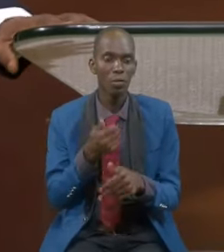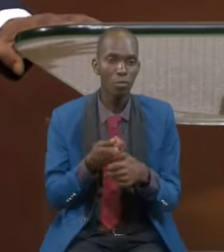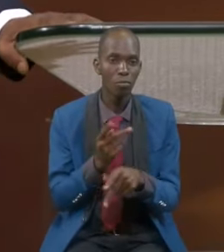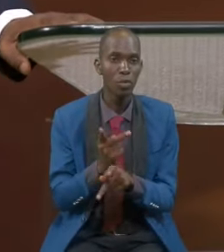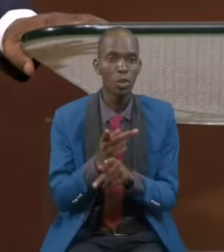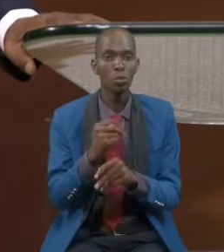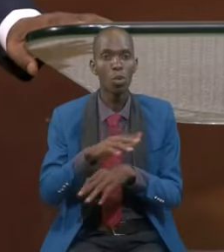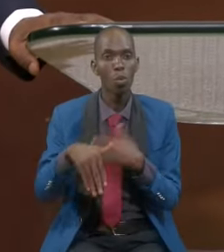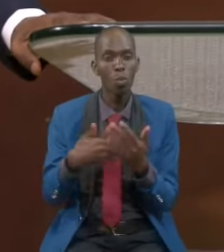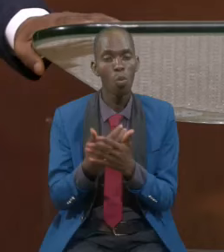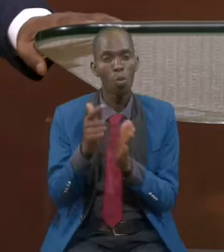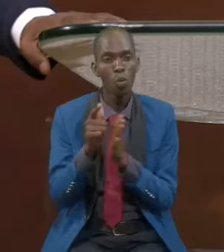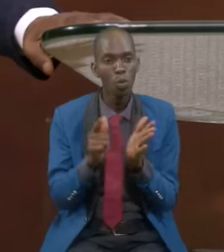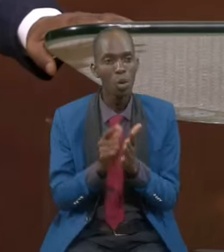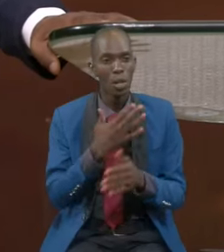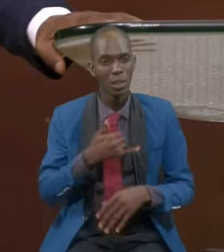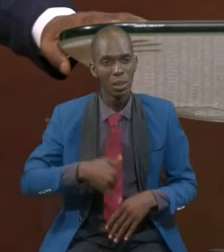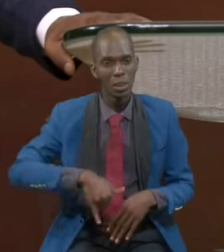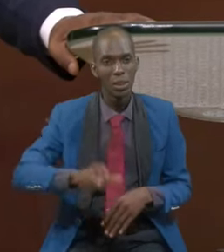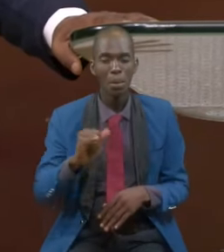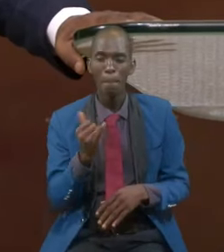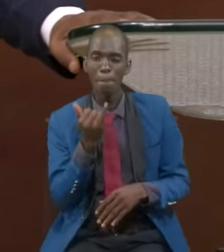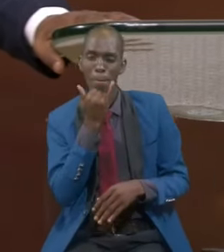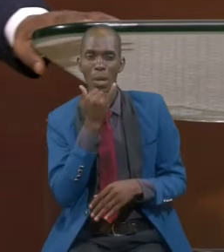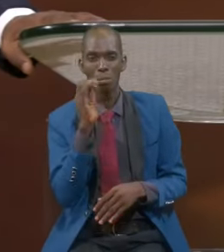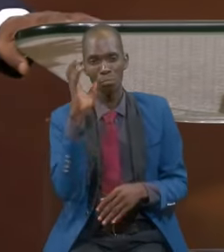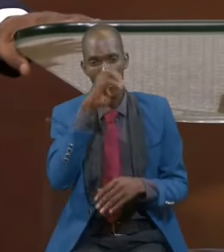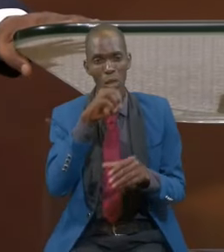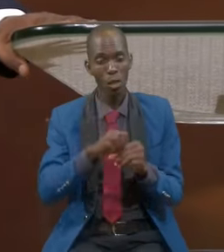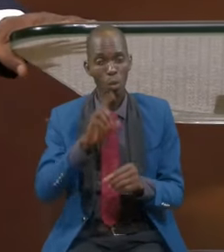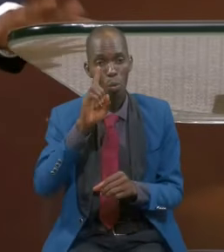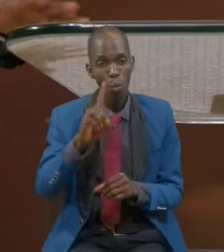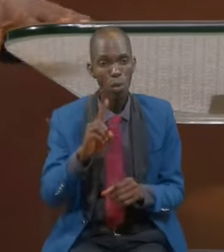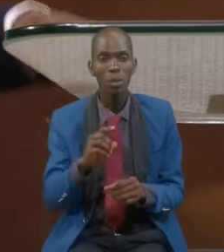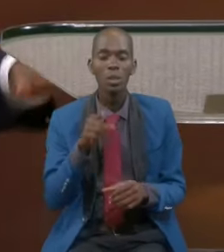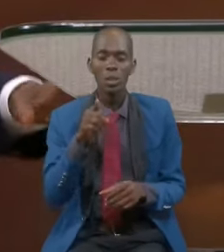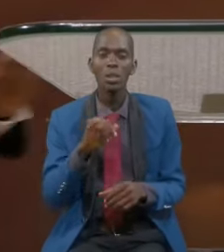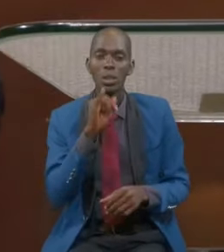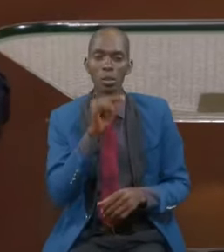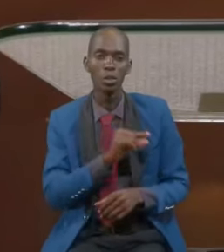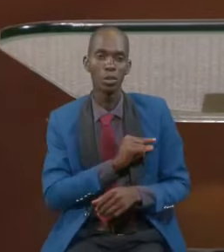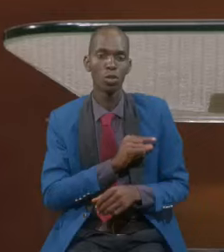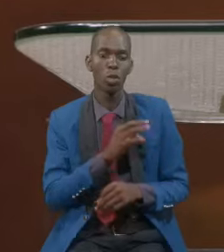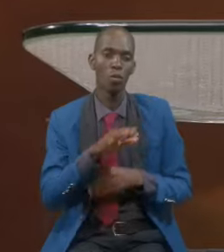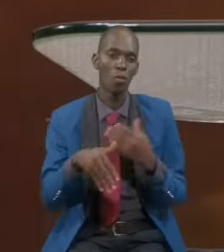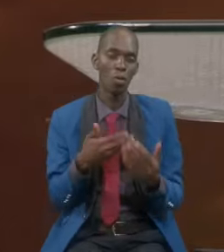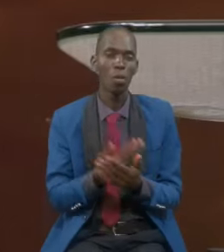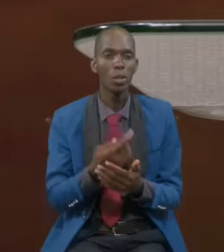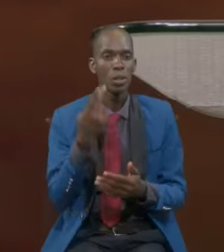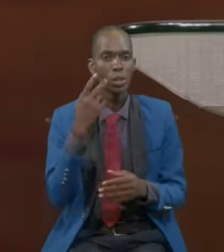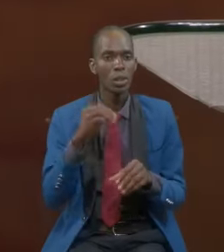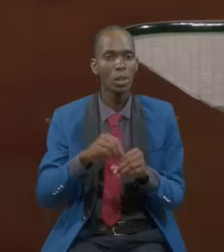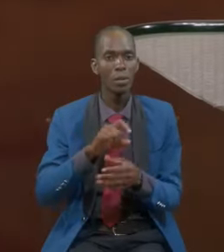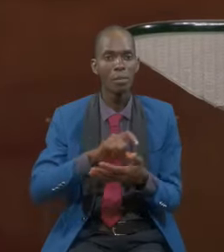law and yet offend in one point is guilty of what? Look at verse 11. In